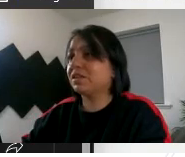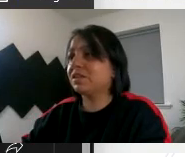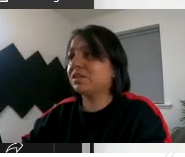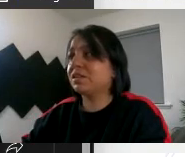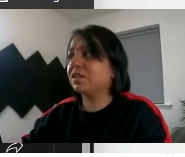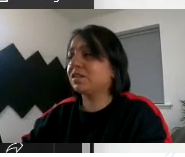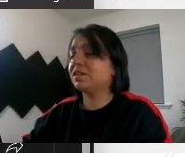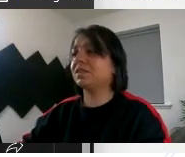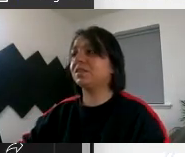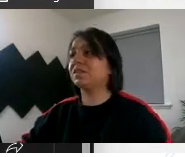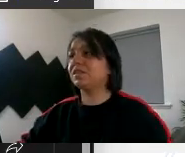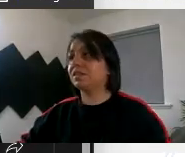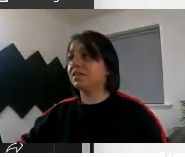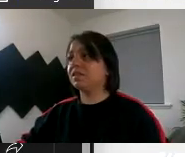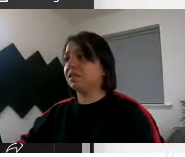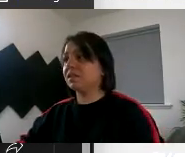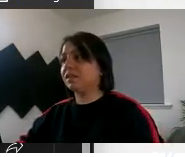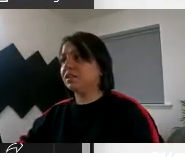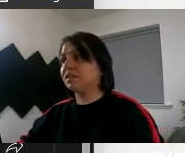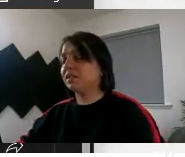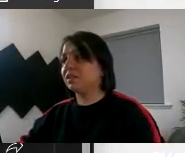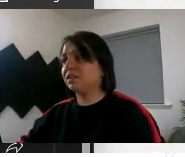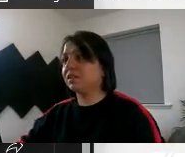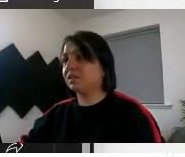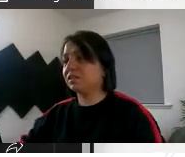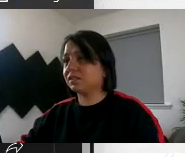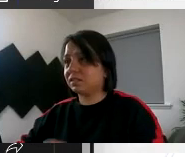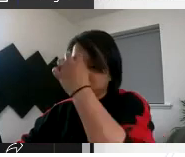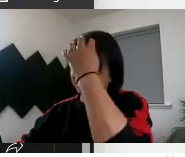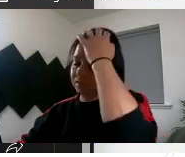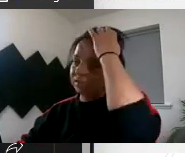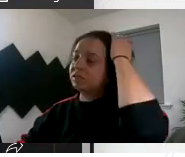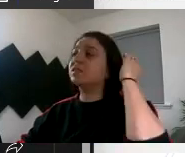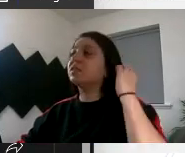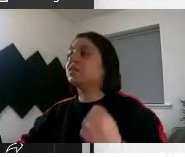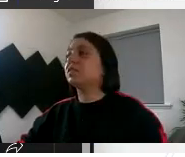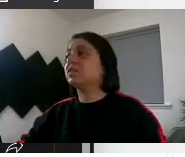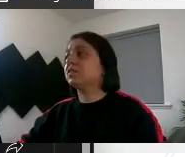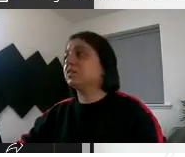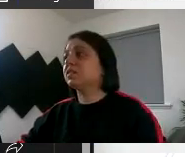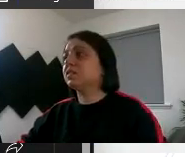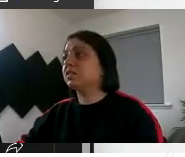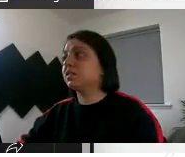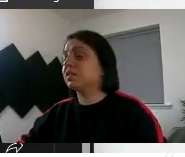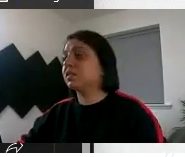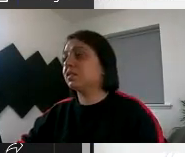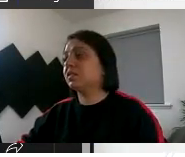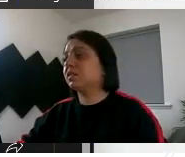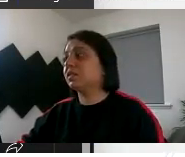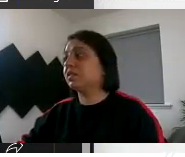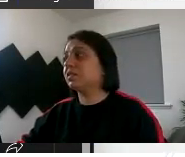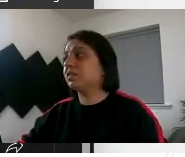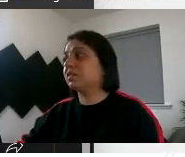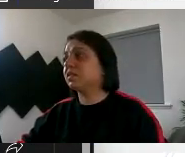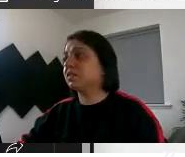See that number 8 was the Essex accent. So let's play a clip of that. We have a celebrity called Gemma Collins,